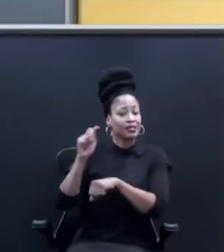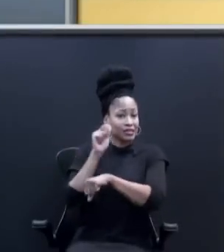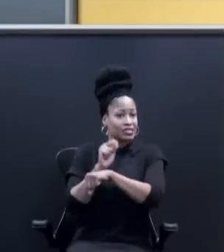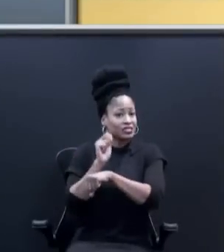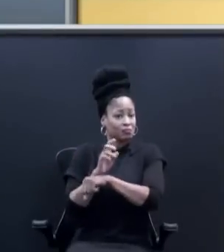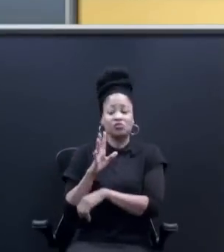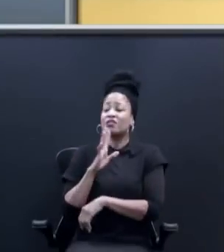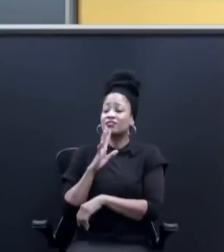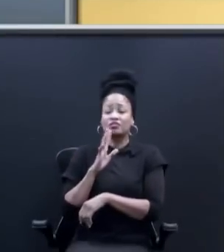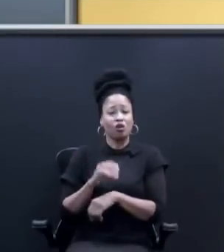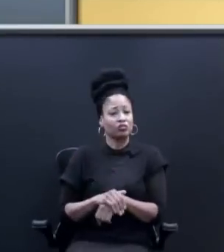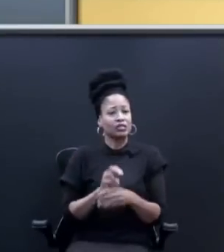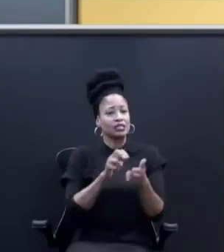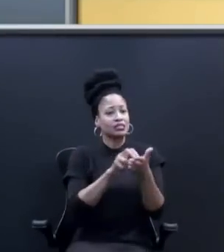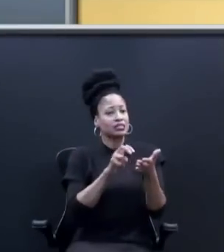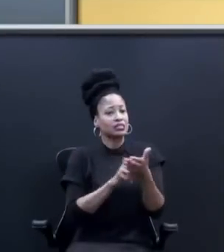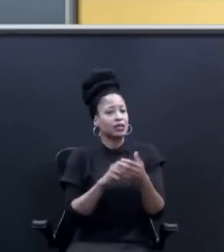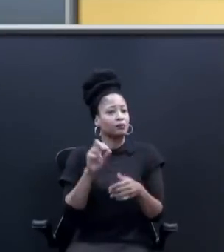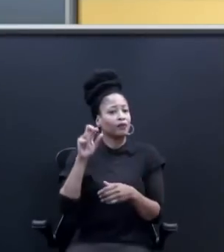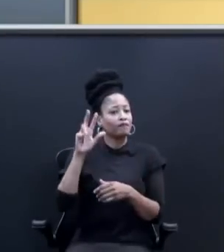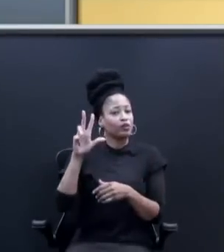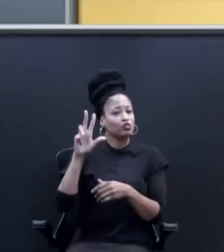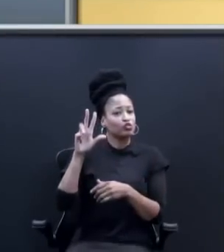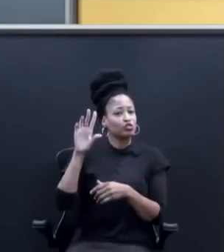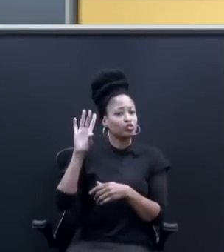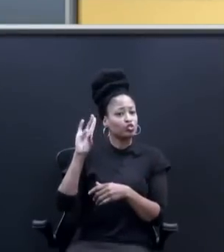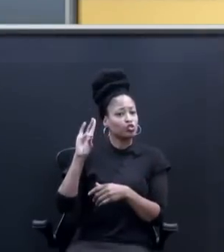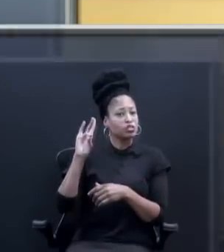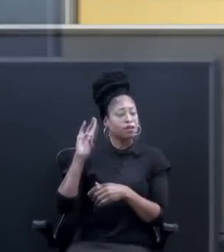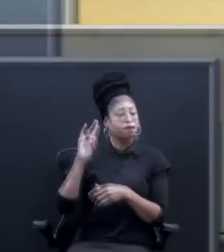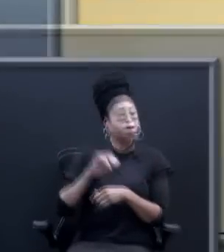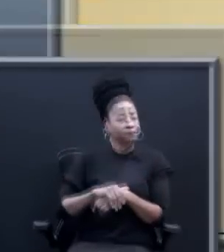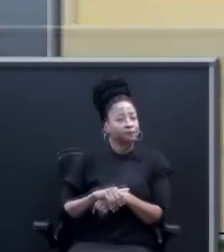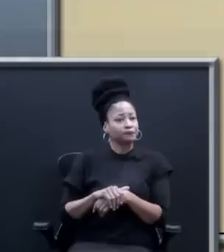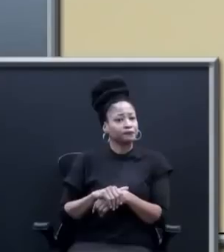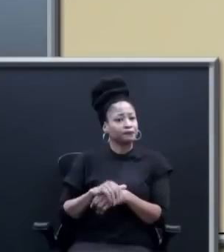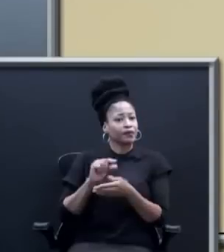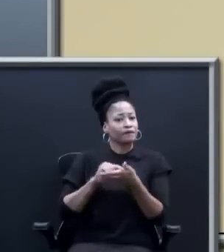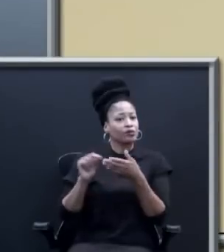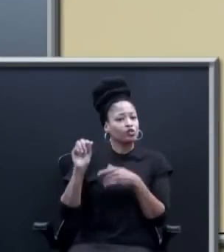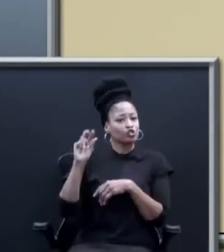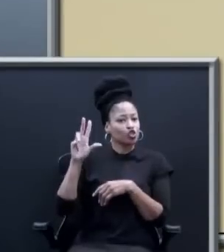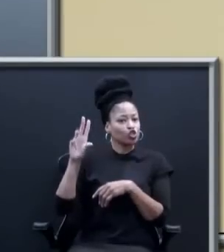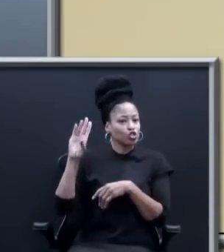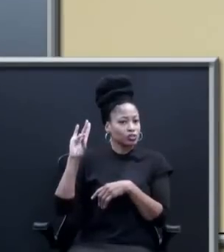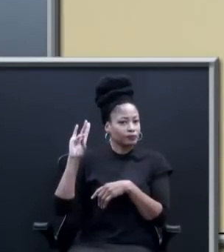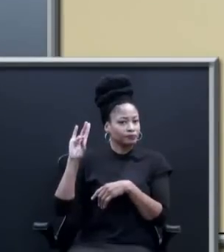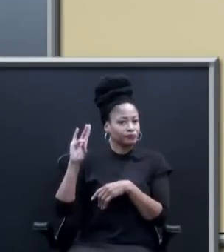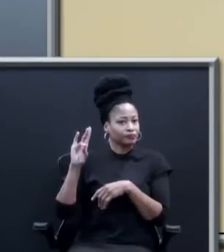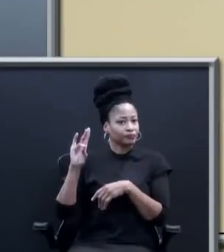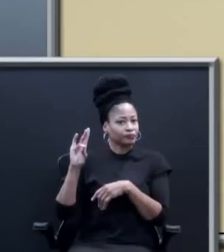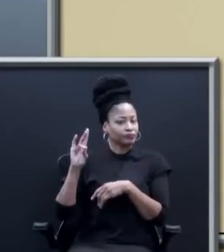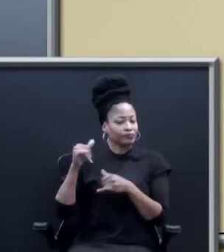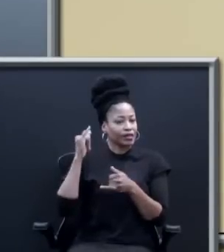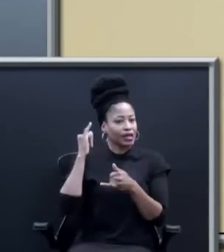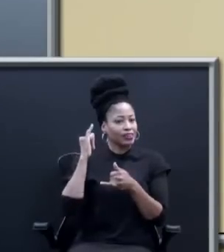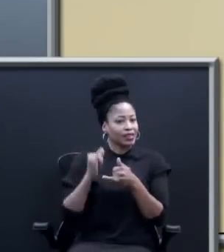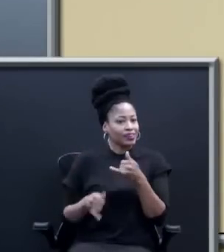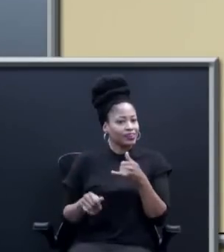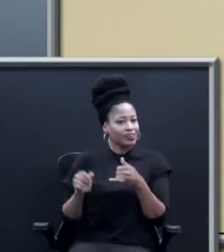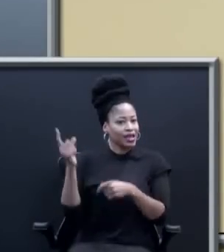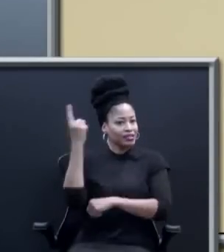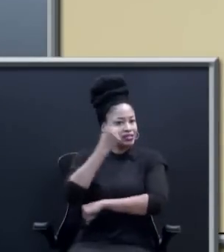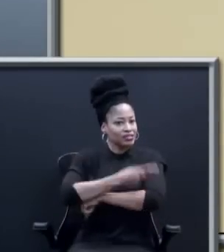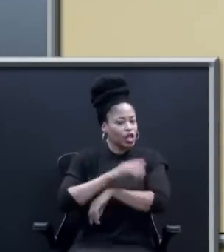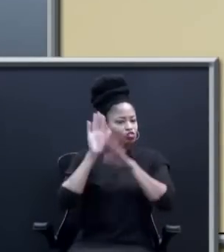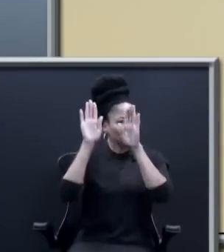taught. Now skip down to verse 37. Let's see what he said. Verse 37. Go ahead. In the last day, that